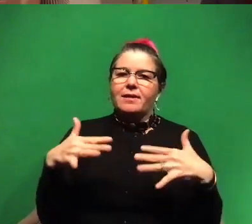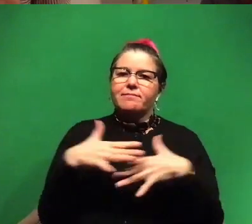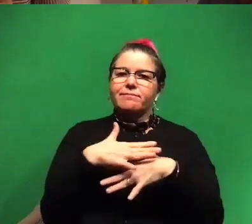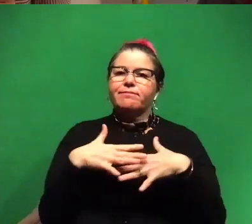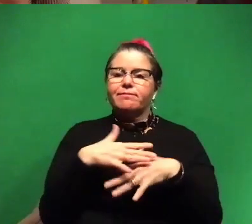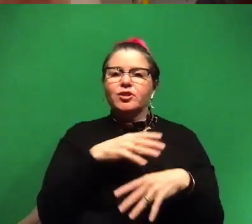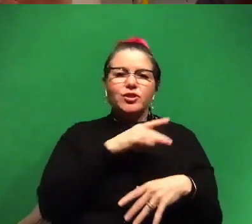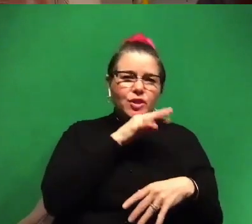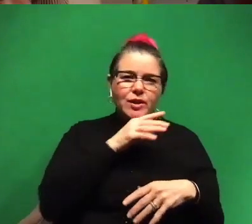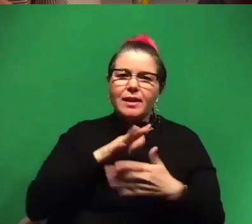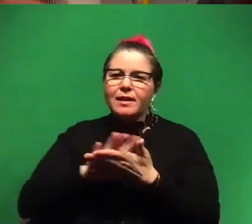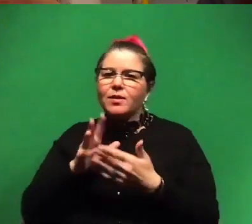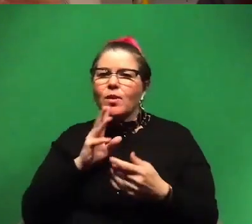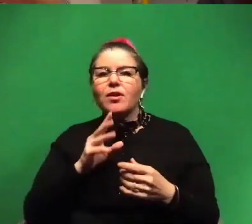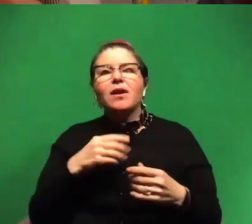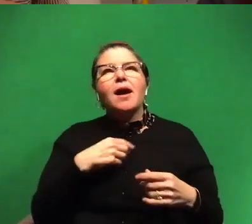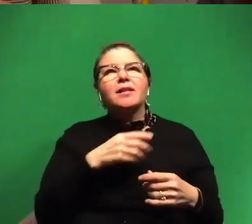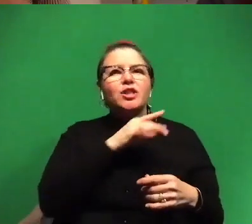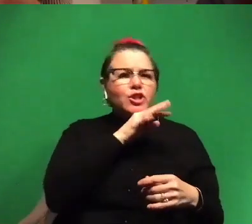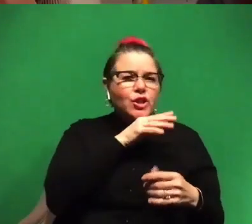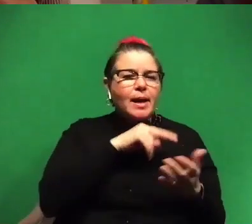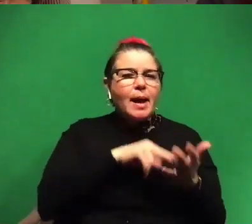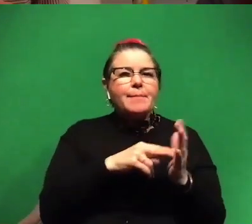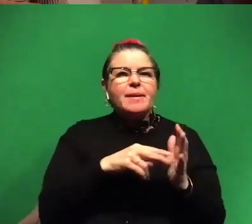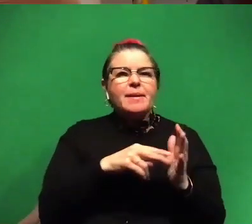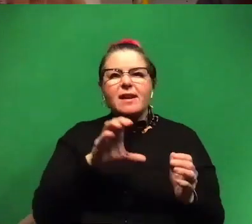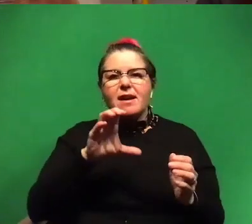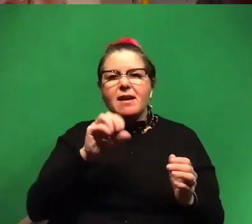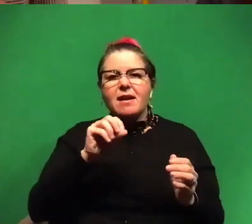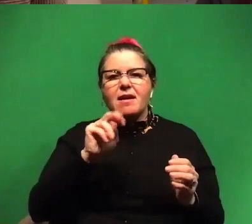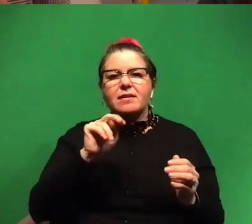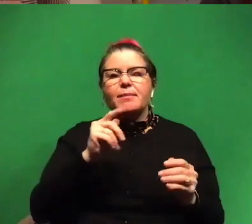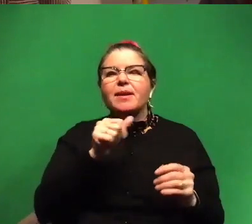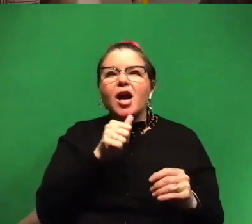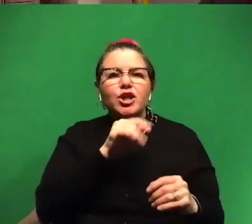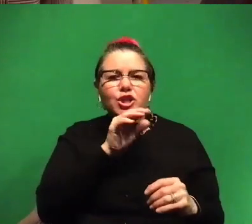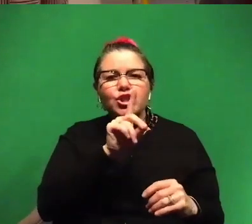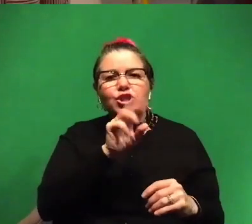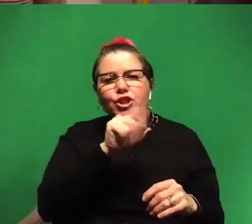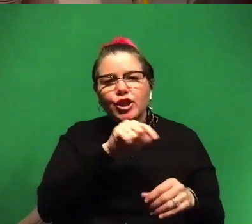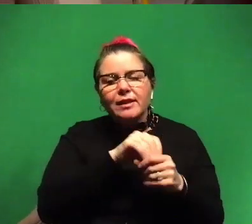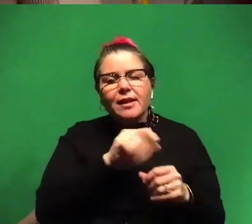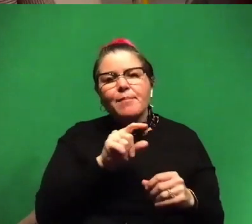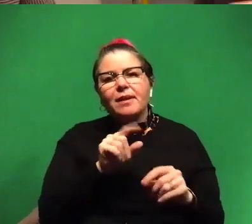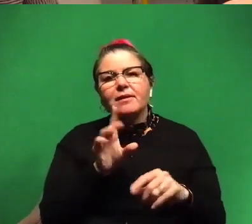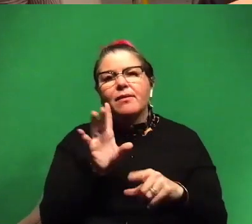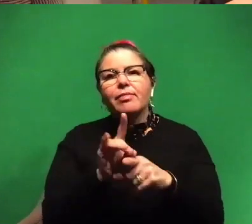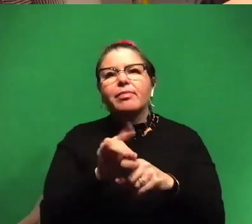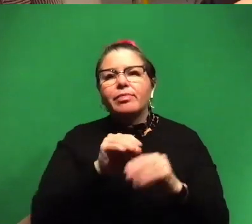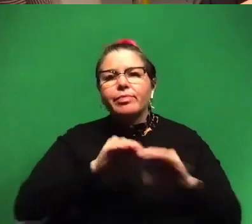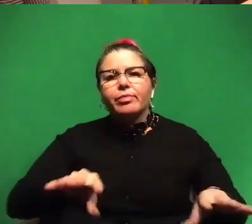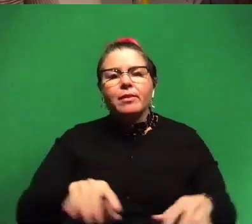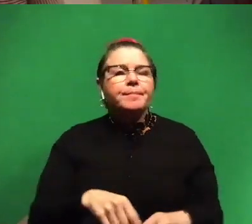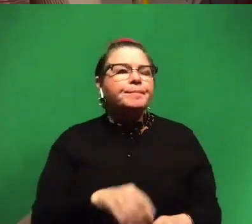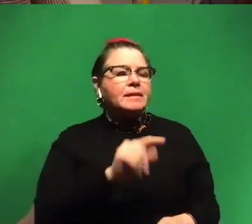to, and when I say dirty, I mean like contaminated, not dirt in it. Yeah, exactly. Teddy and